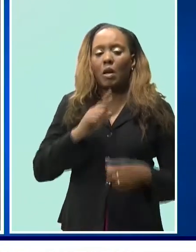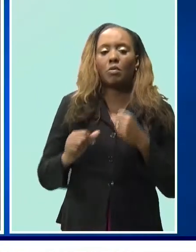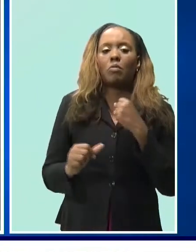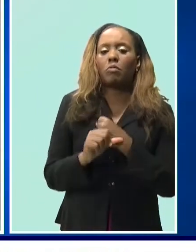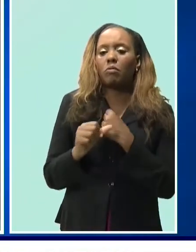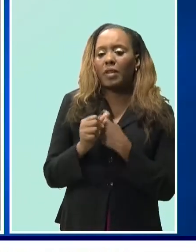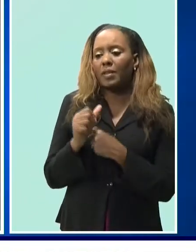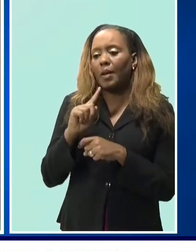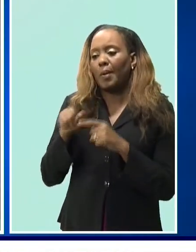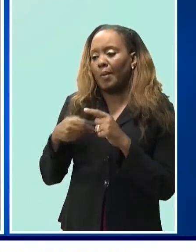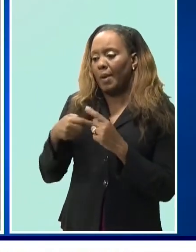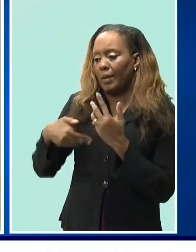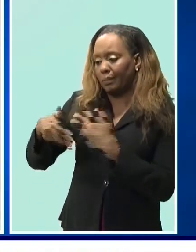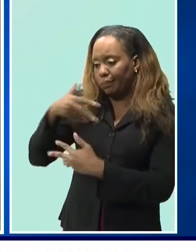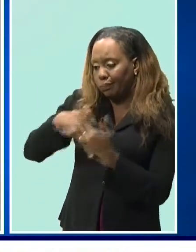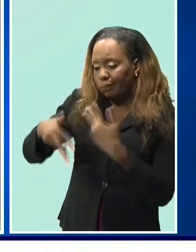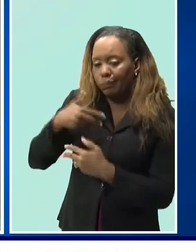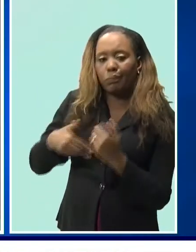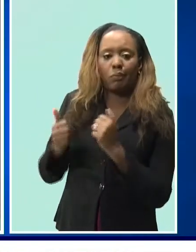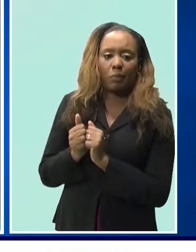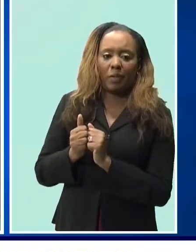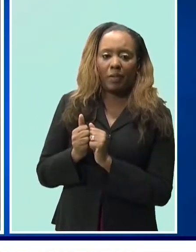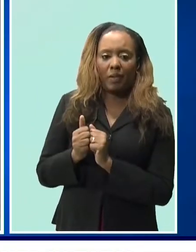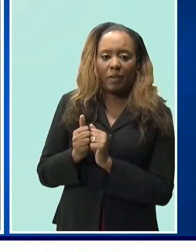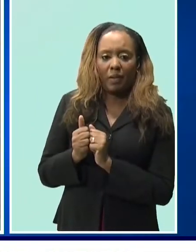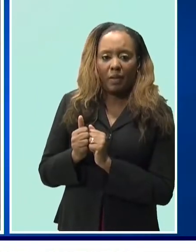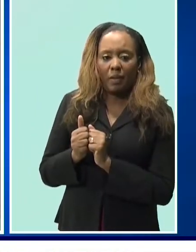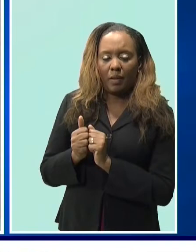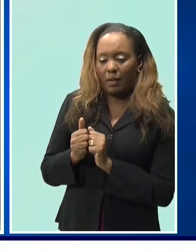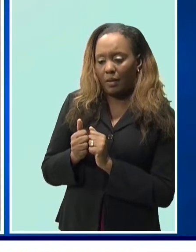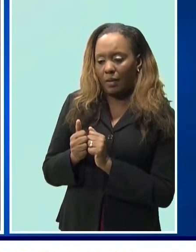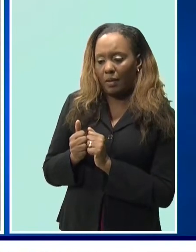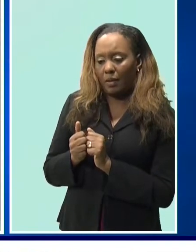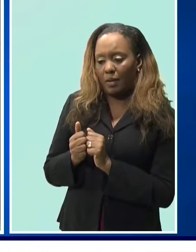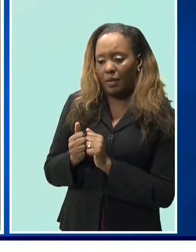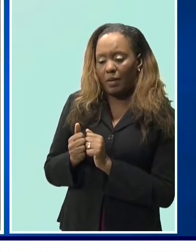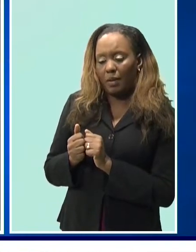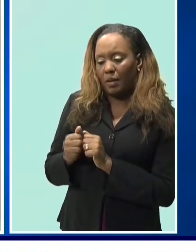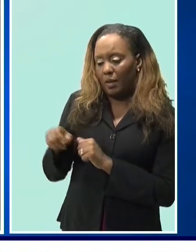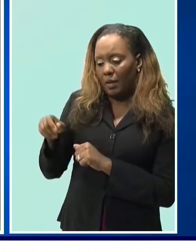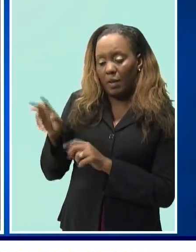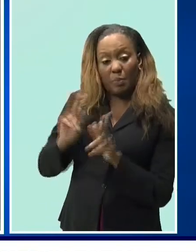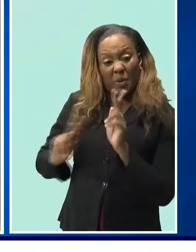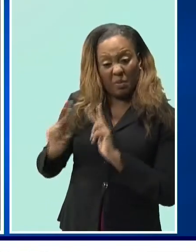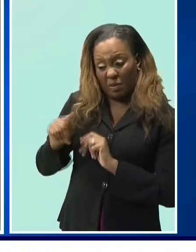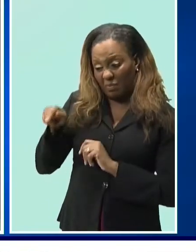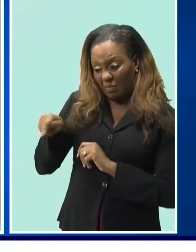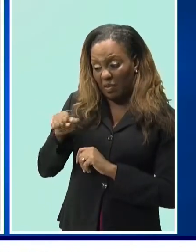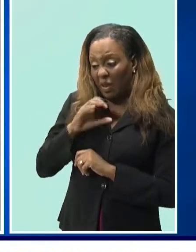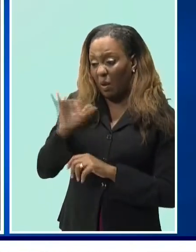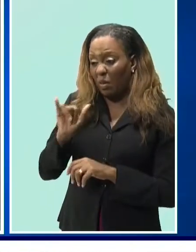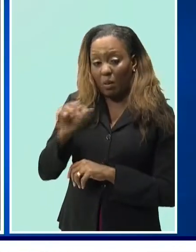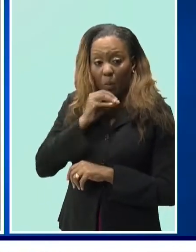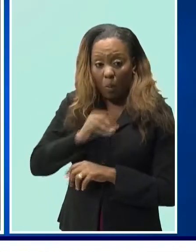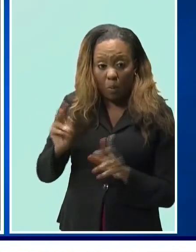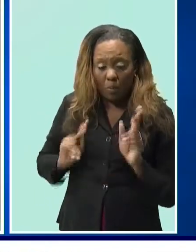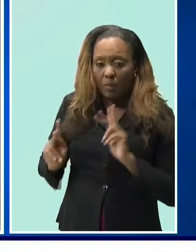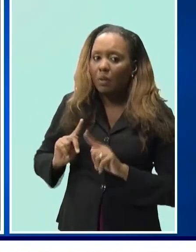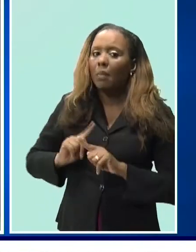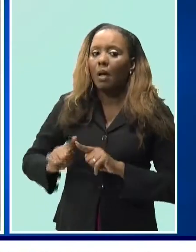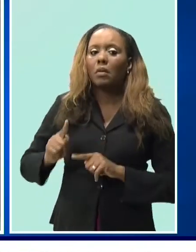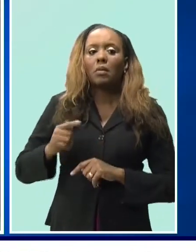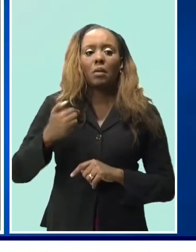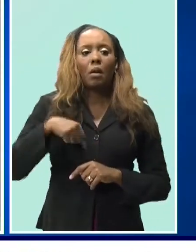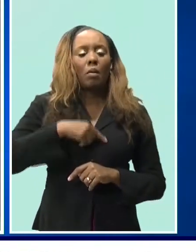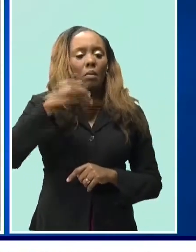viral infections or other microbial infections. There's no evidence to support that. What we do know from an infection prevention and control